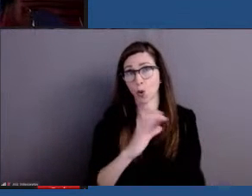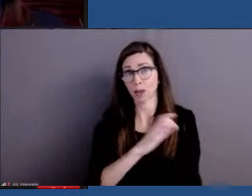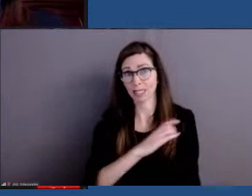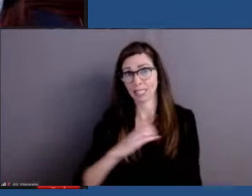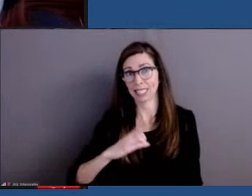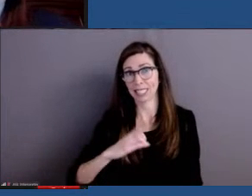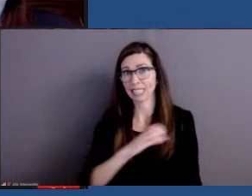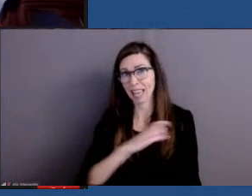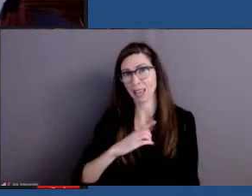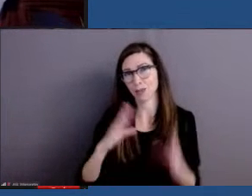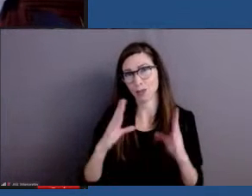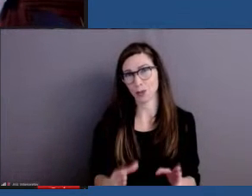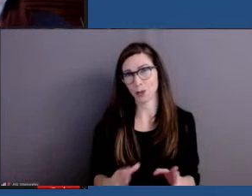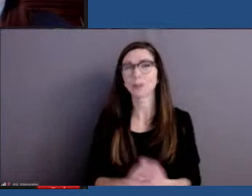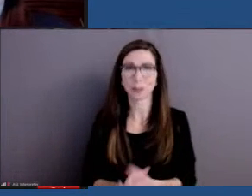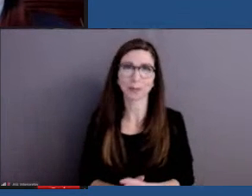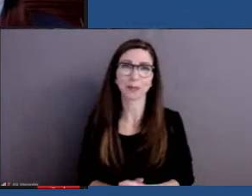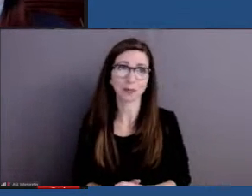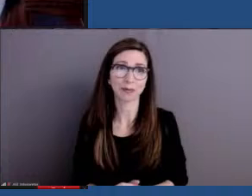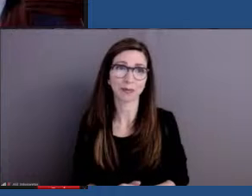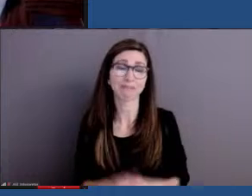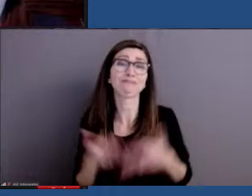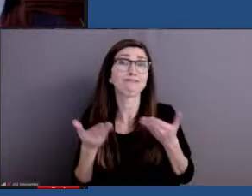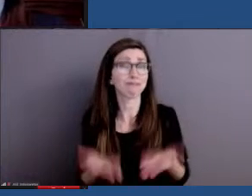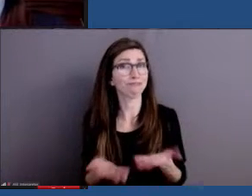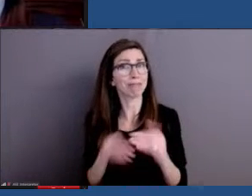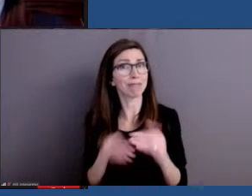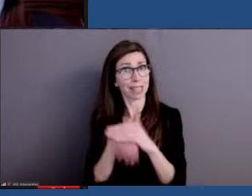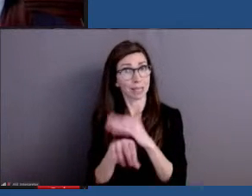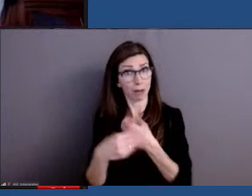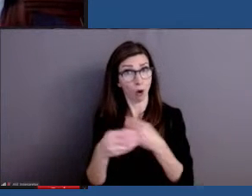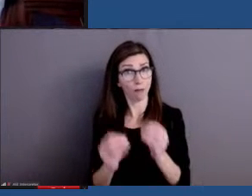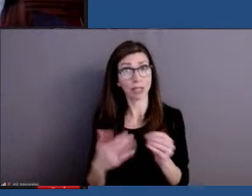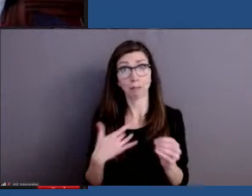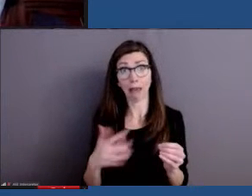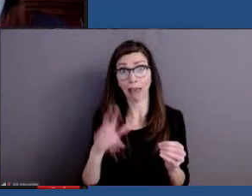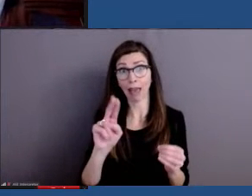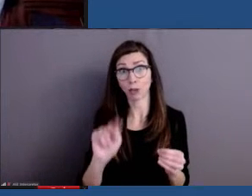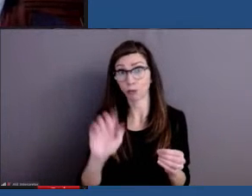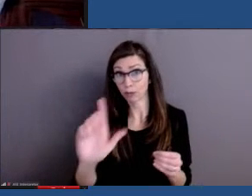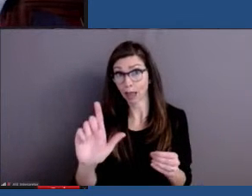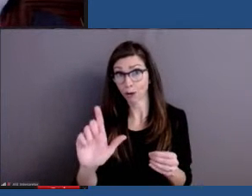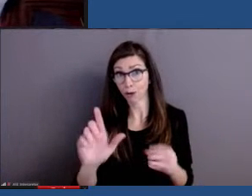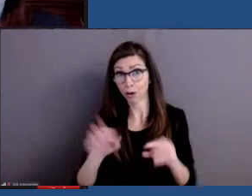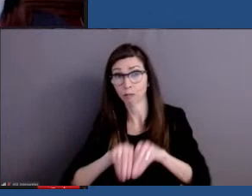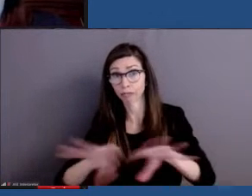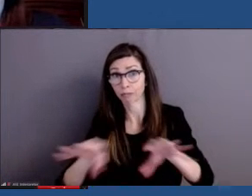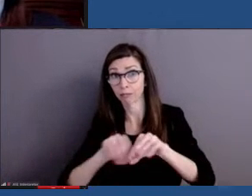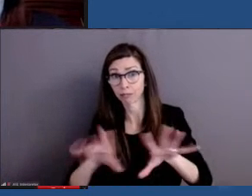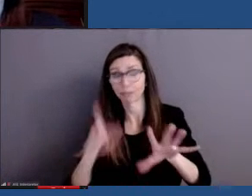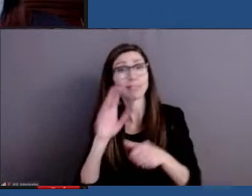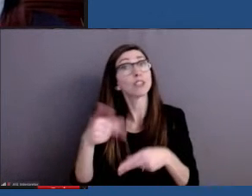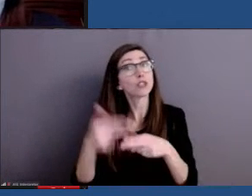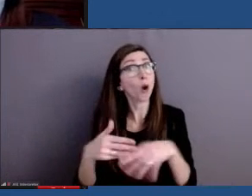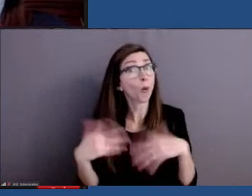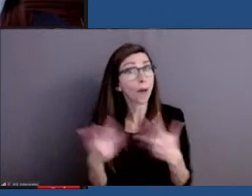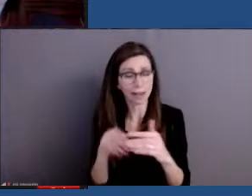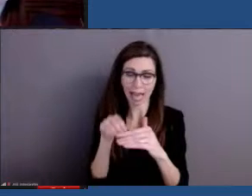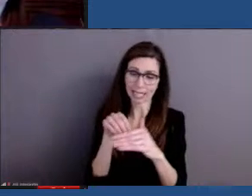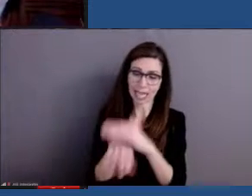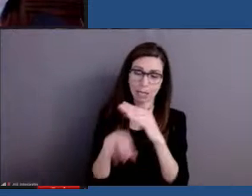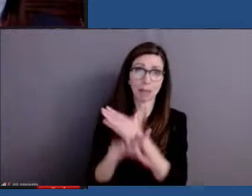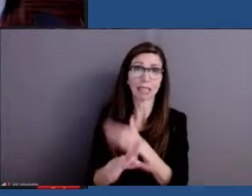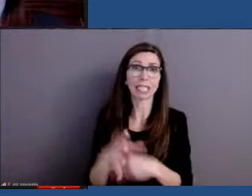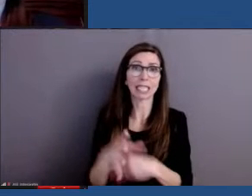The Accessibility Office puts out a monthly newsletter called Accessibility Spotlight, and this includes news and